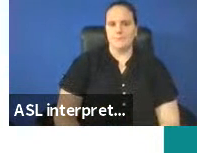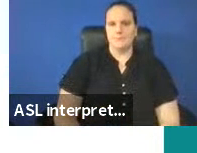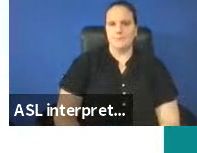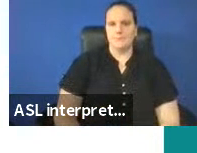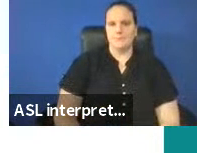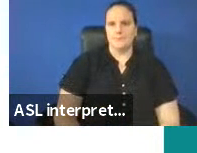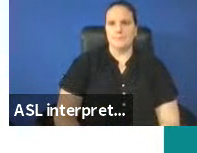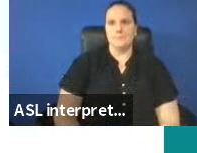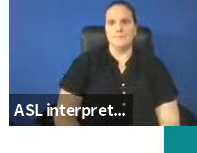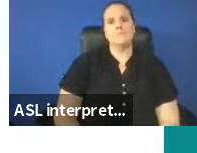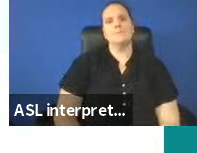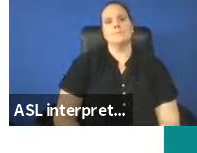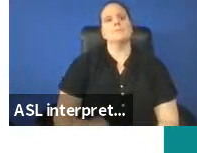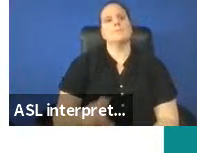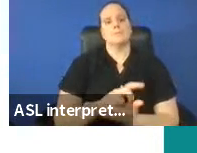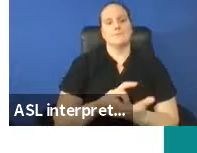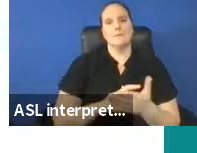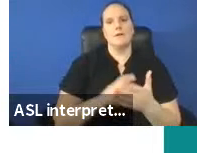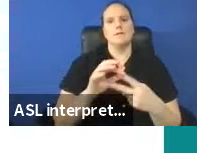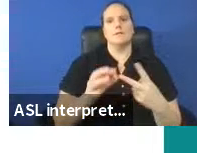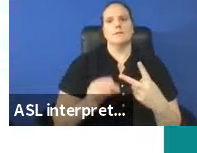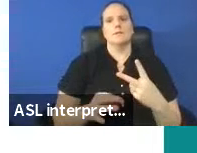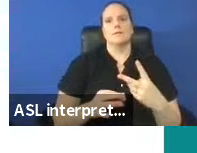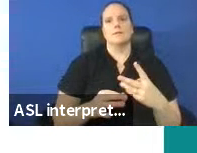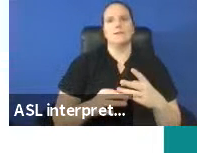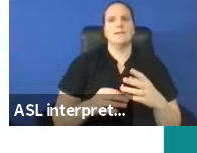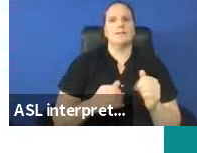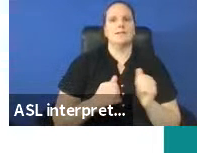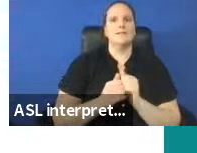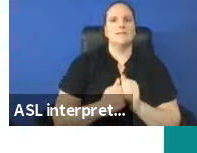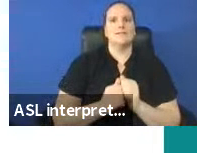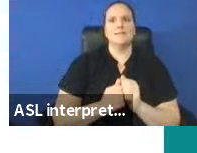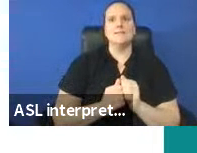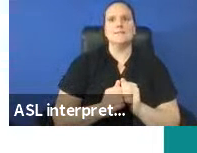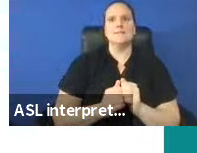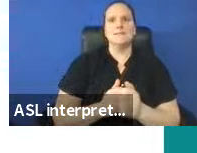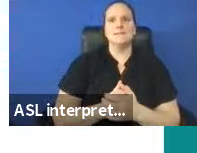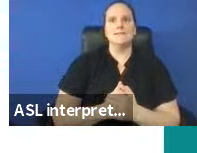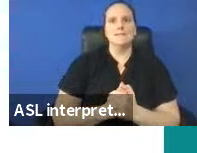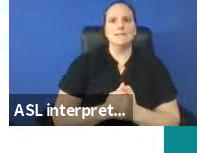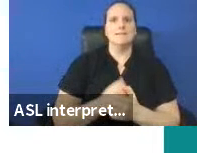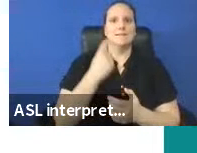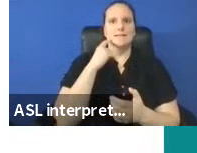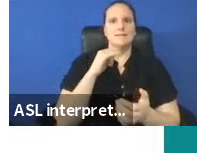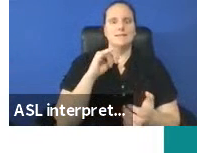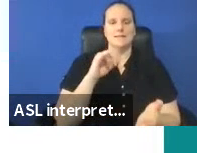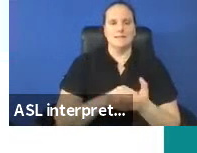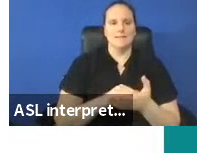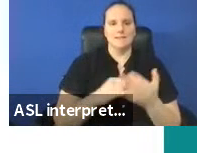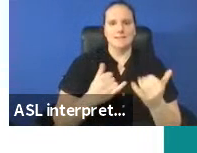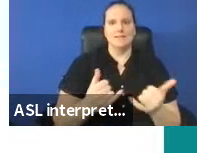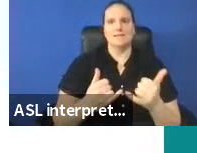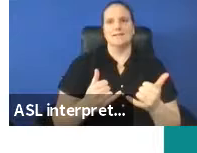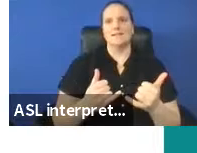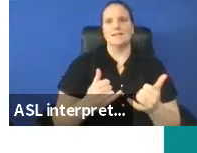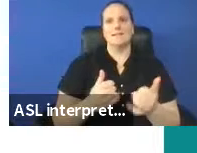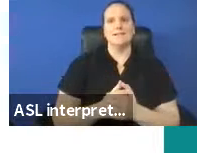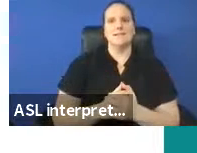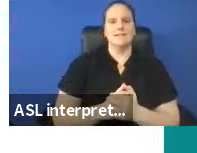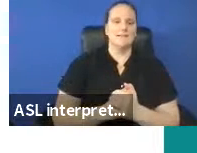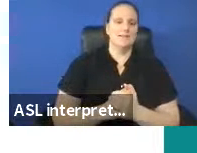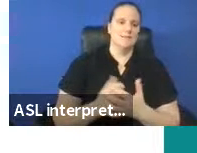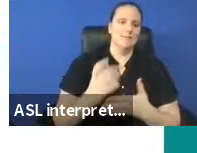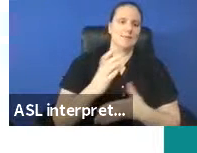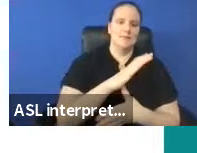And the design options that we're putting together, we are responding to those changes while incorporating the current regional values and priorities